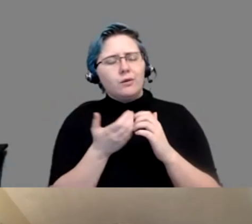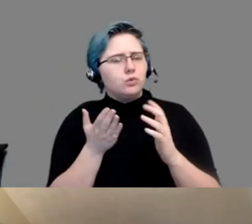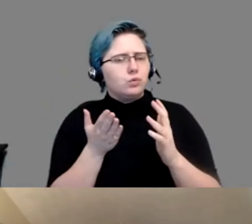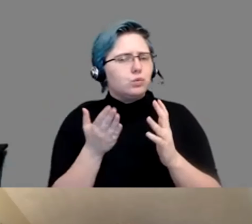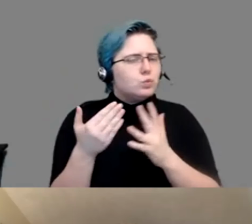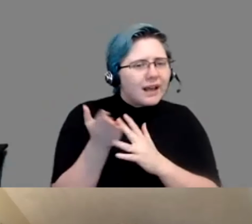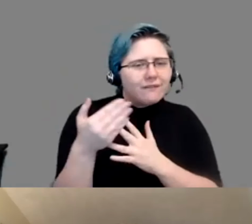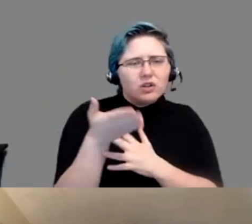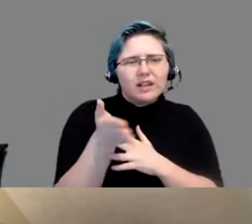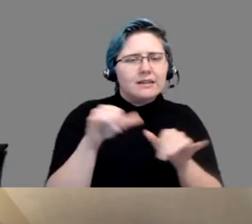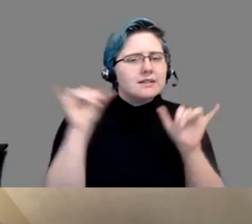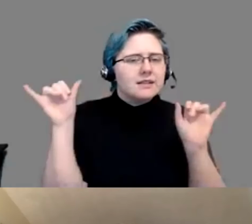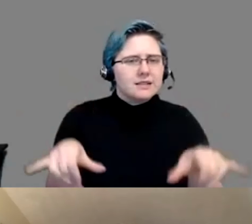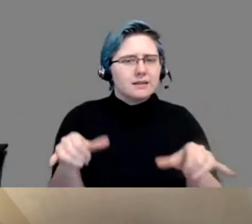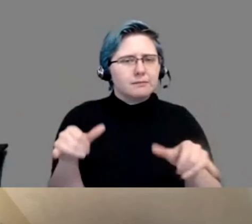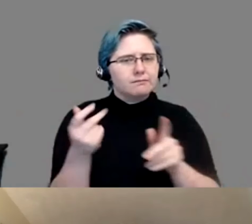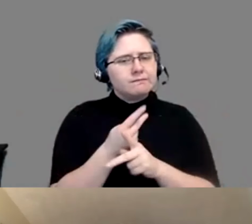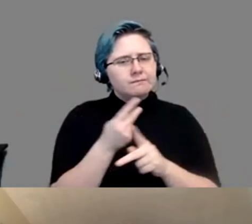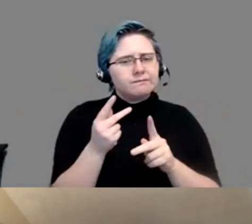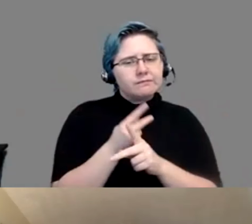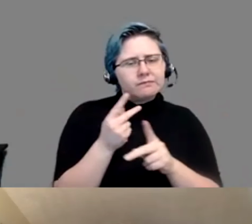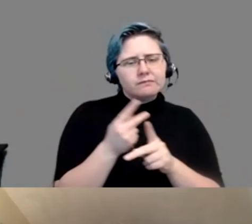the systems that they